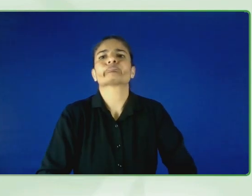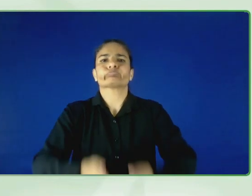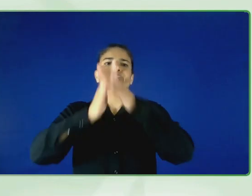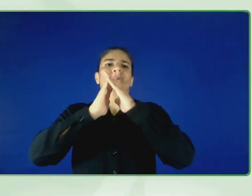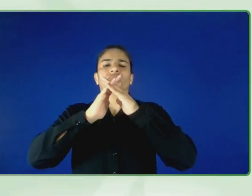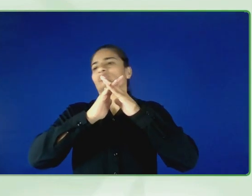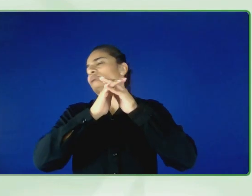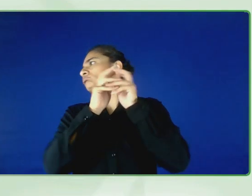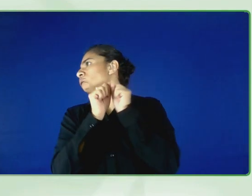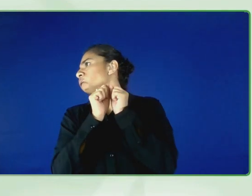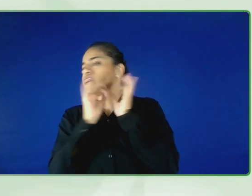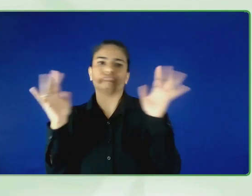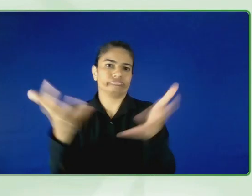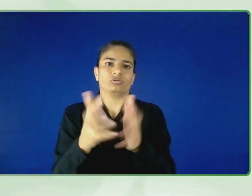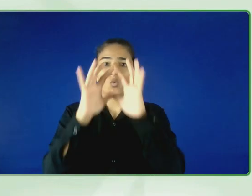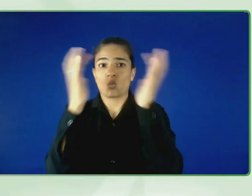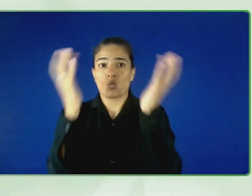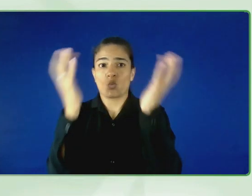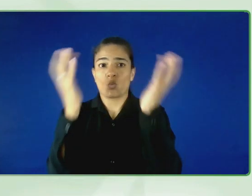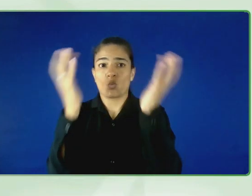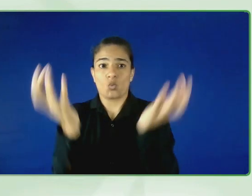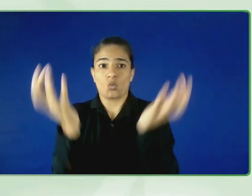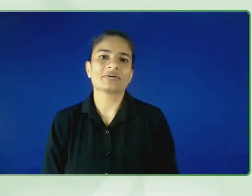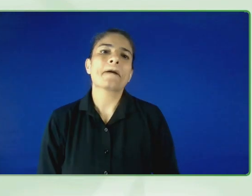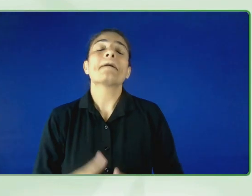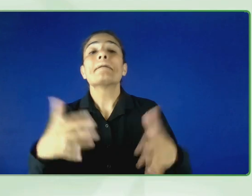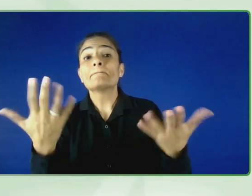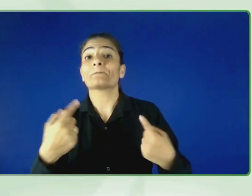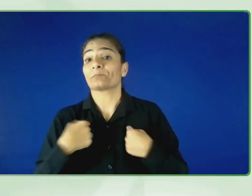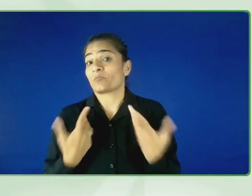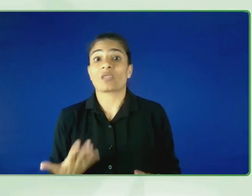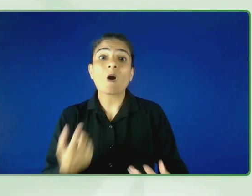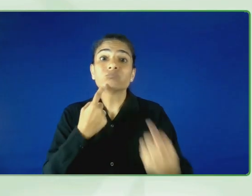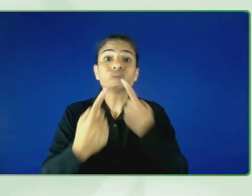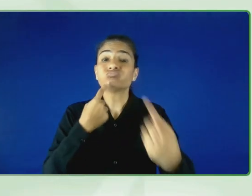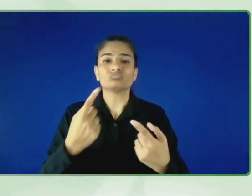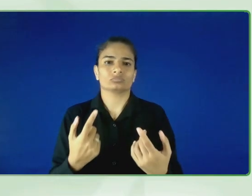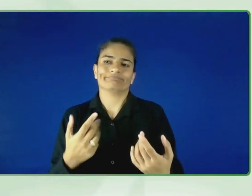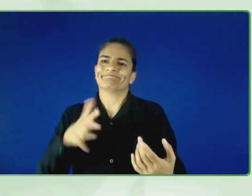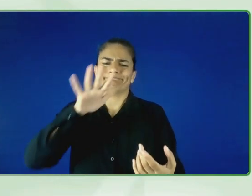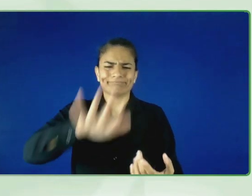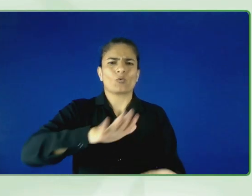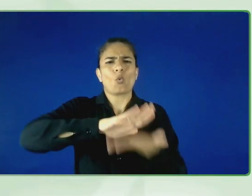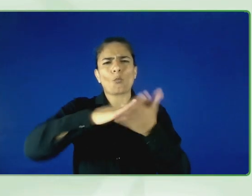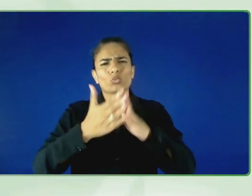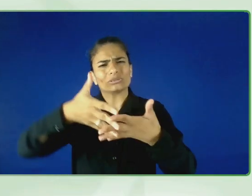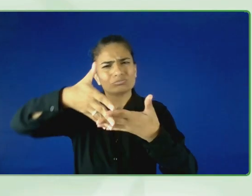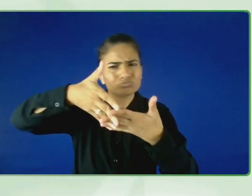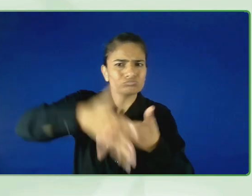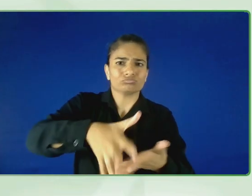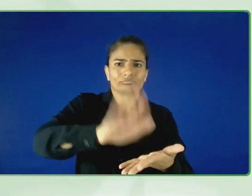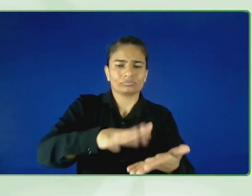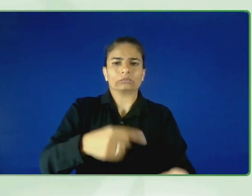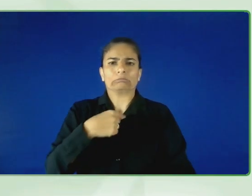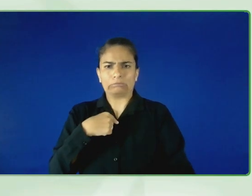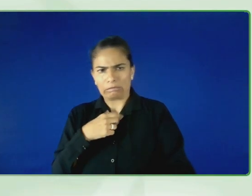talk about local grassroots initiatives, it's hard to fit Migam AI in this box. But at the same time, I